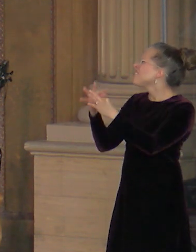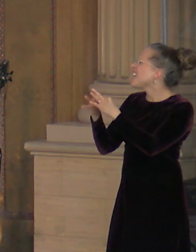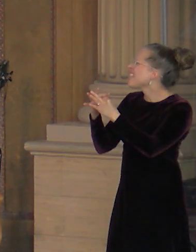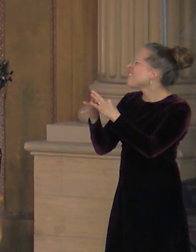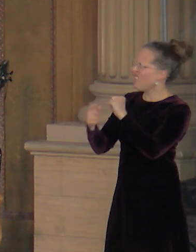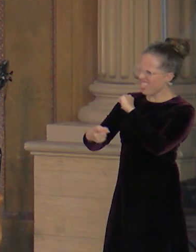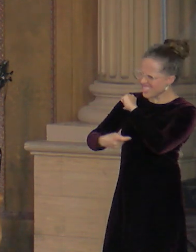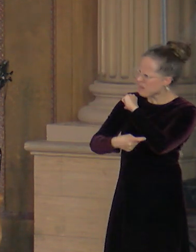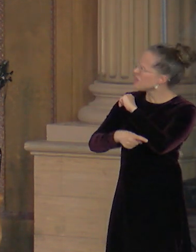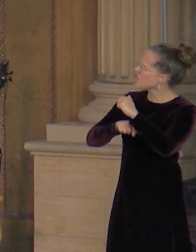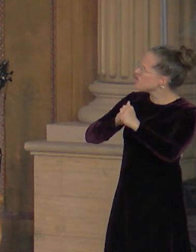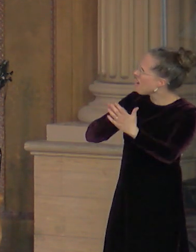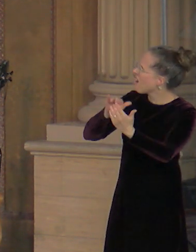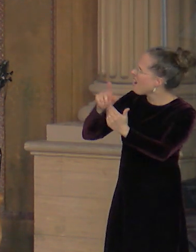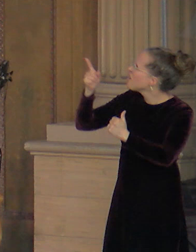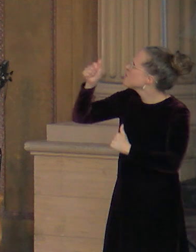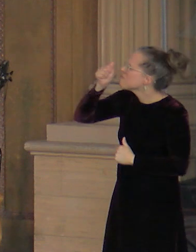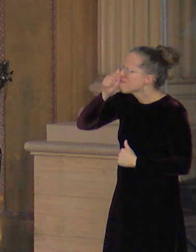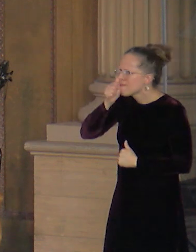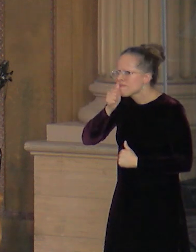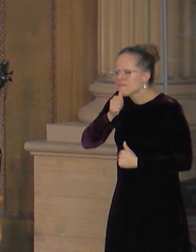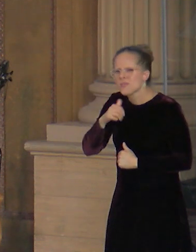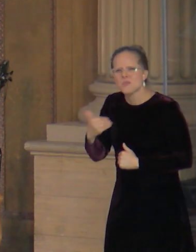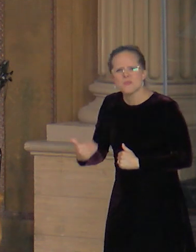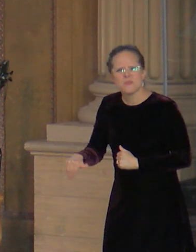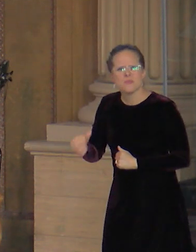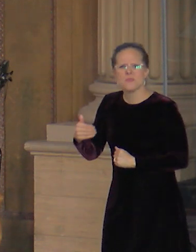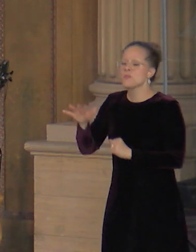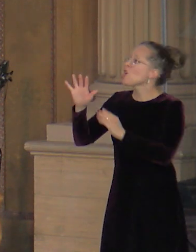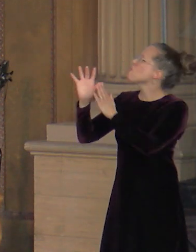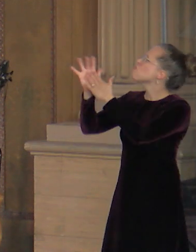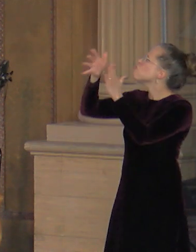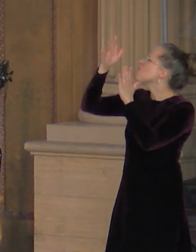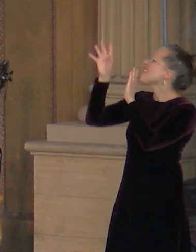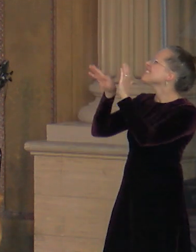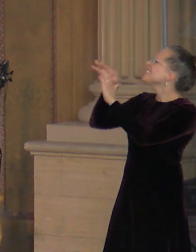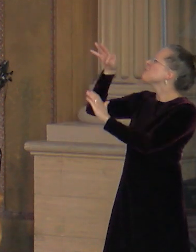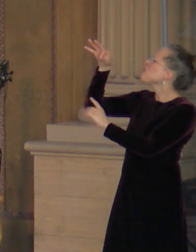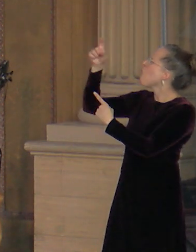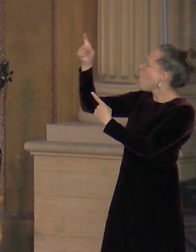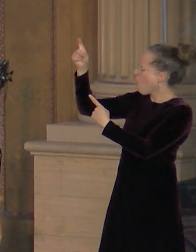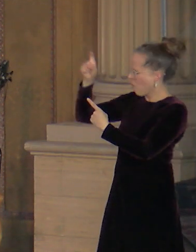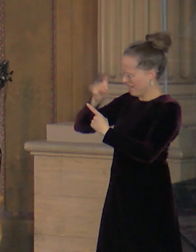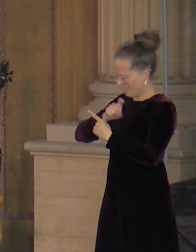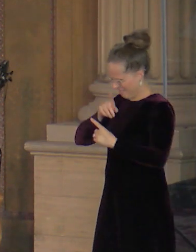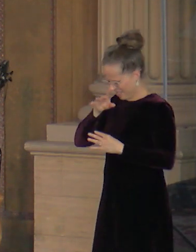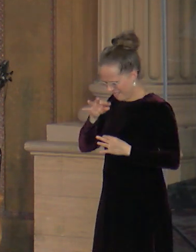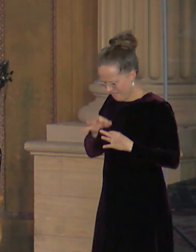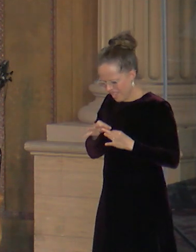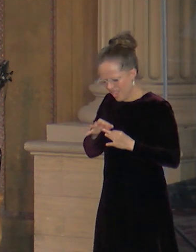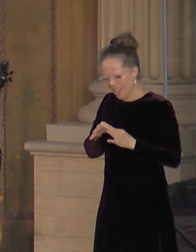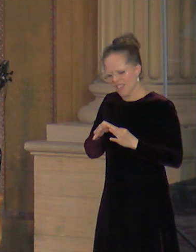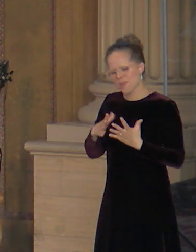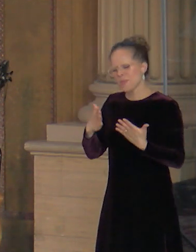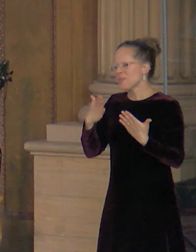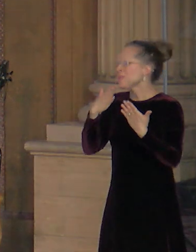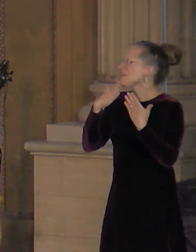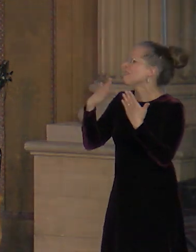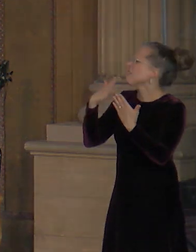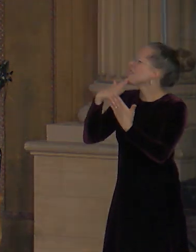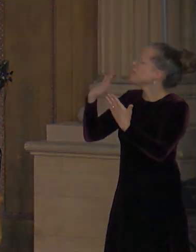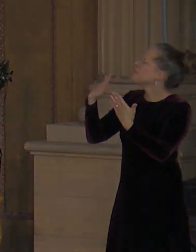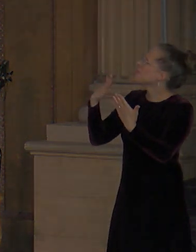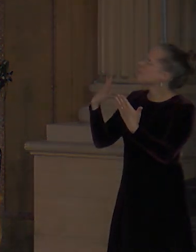made it all the way to the end for you and you can praise the spirit for giving you that gift of faith so that you would believe in that and then be connected to that forgiveness